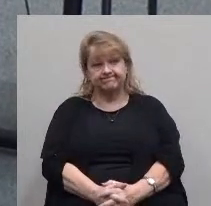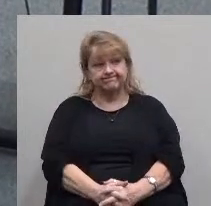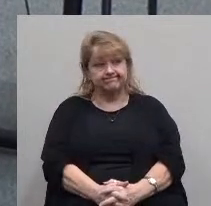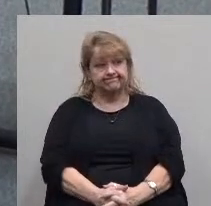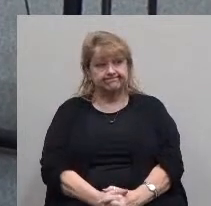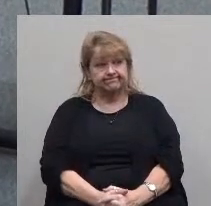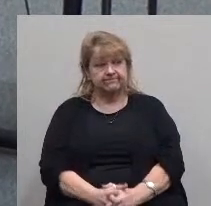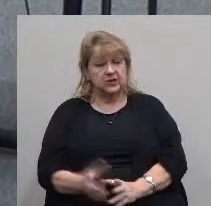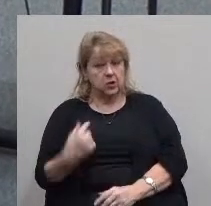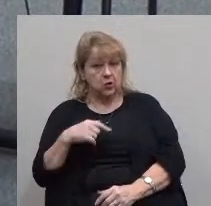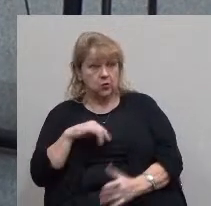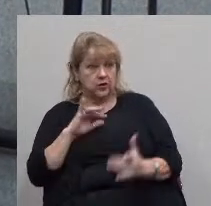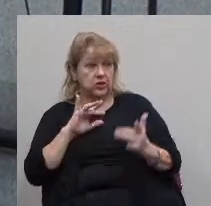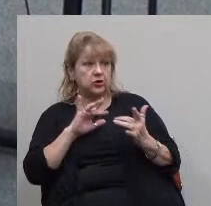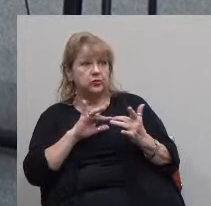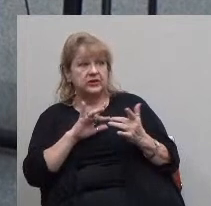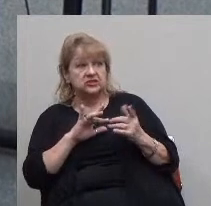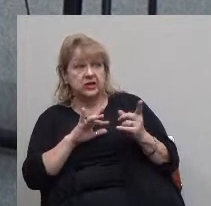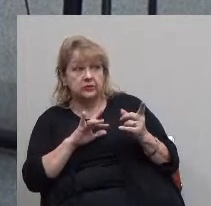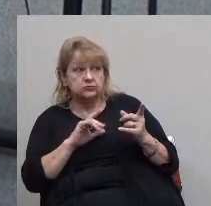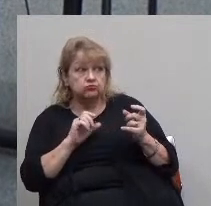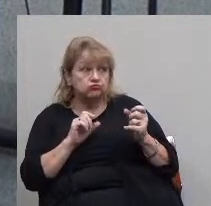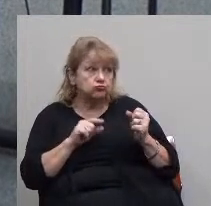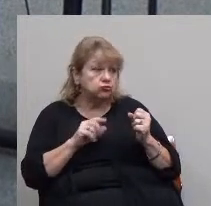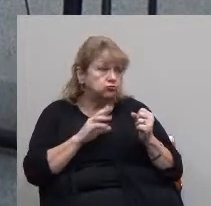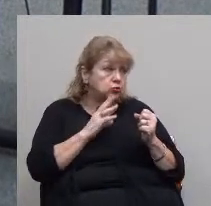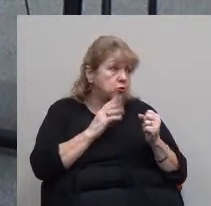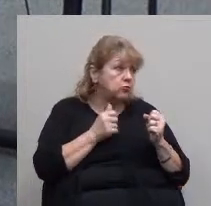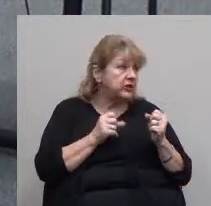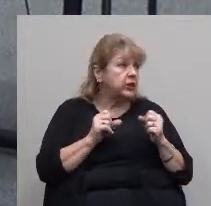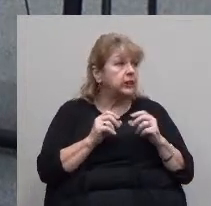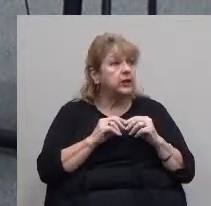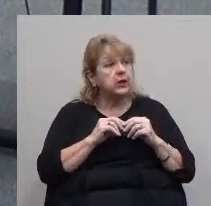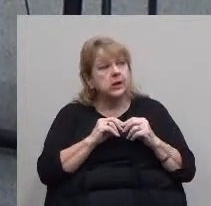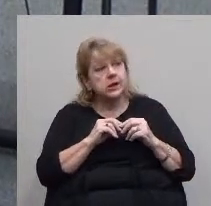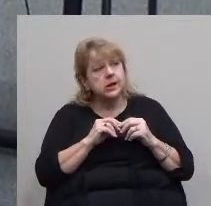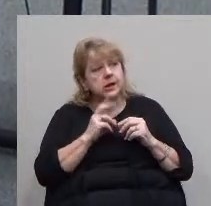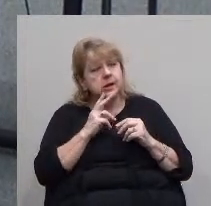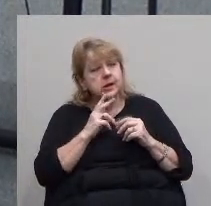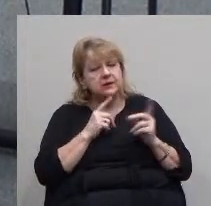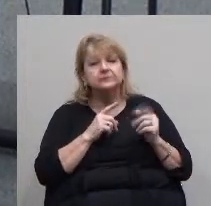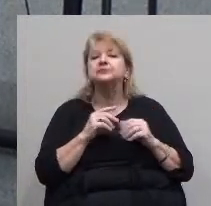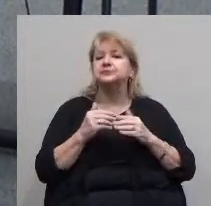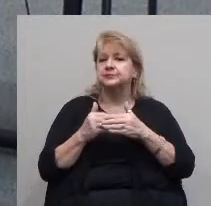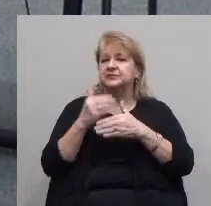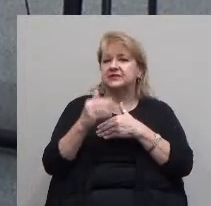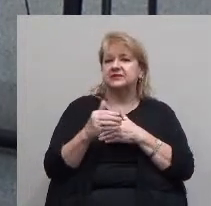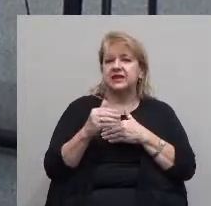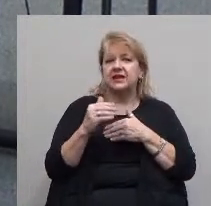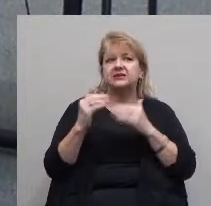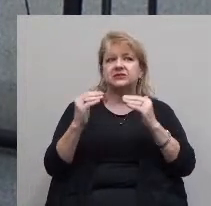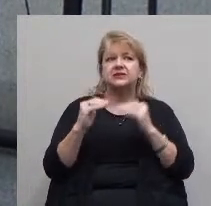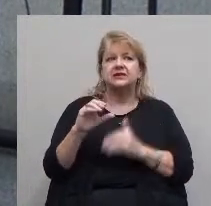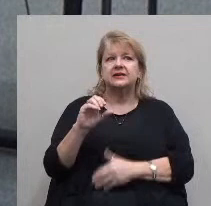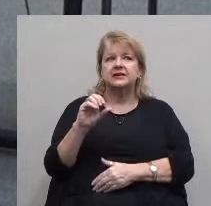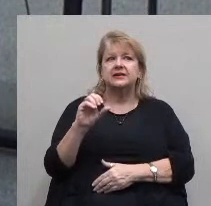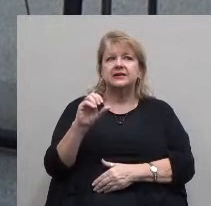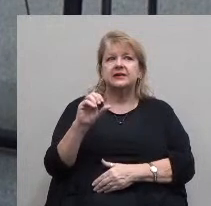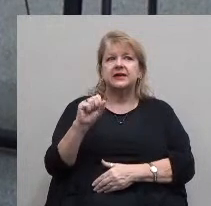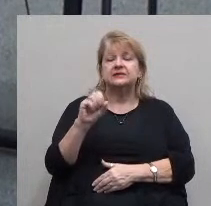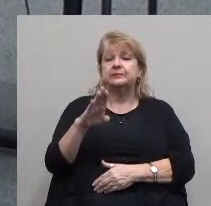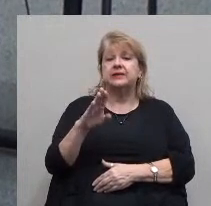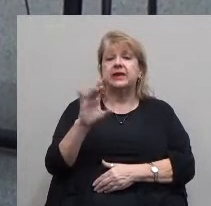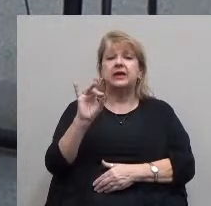we can reach out to them and see if they Yes, know anything. yes. So the next item is Senate Bill 81 by